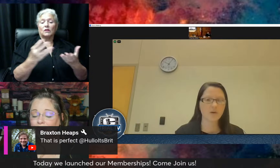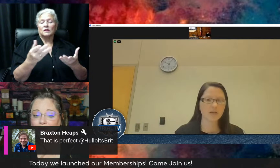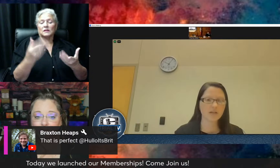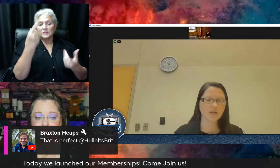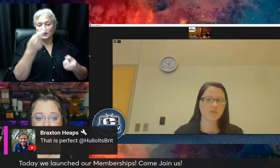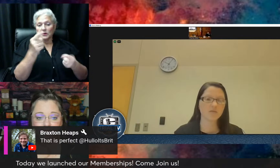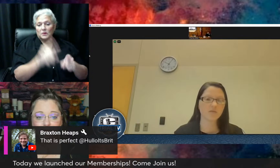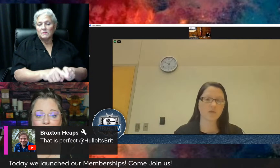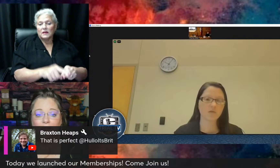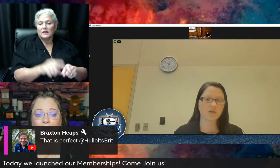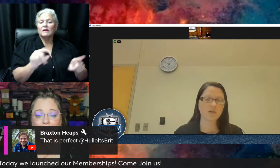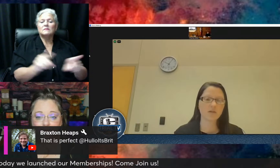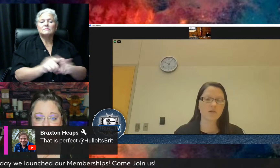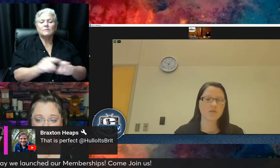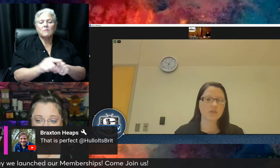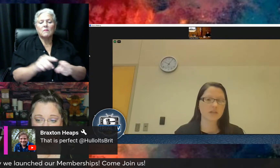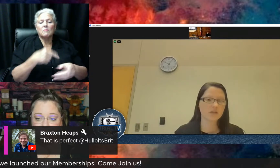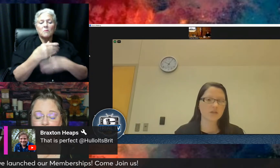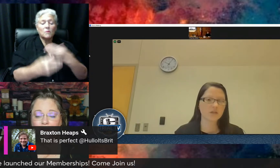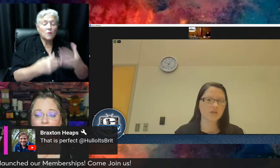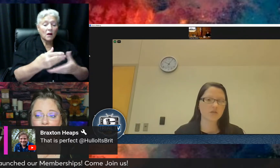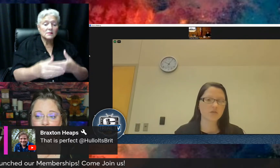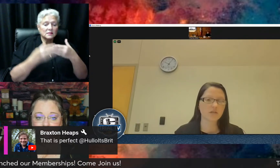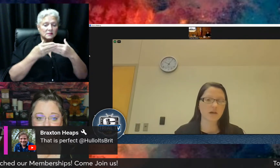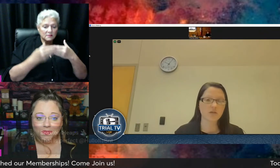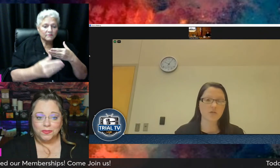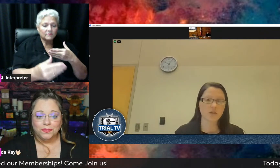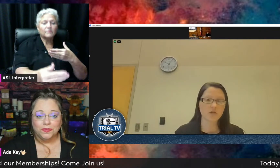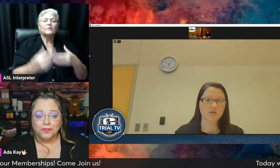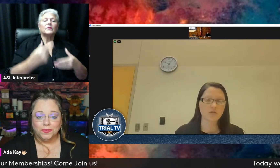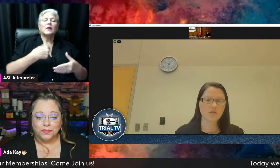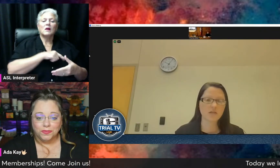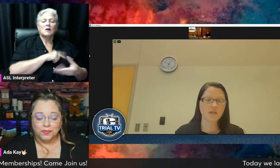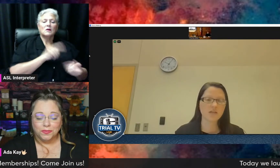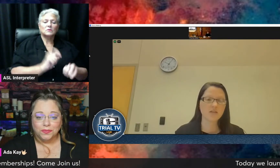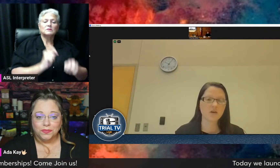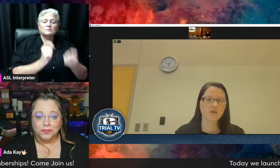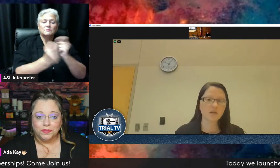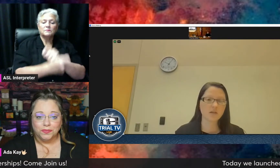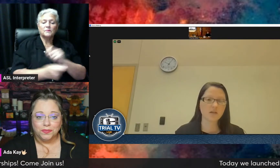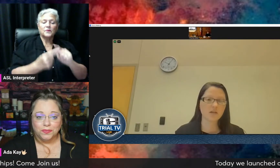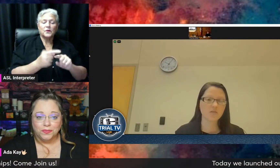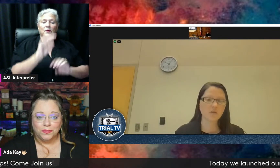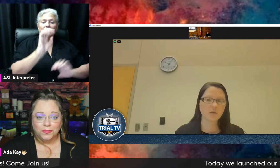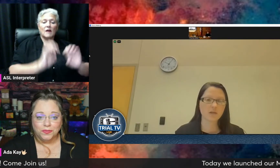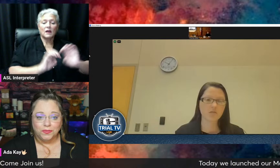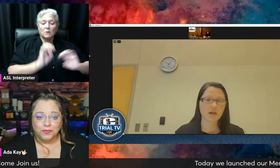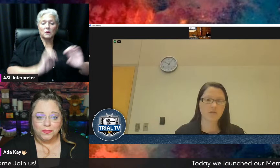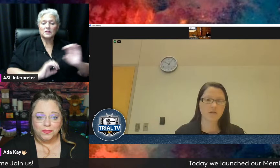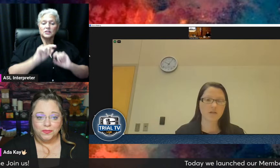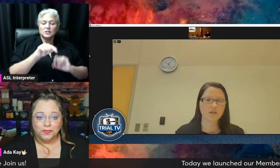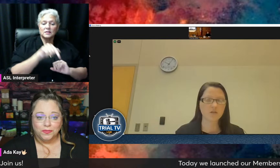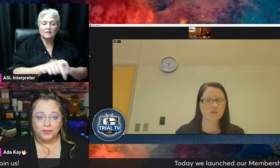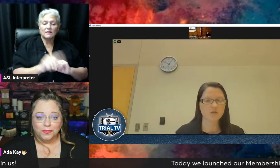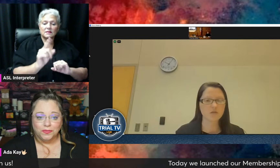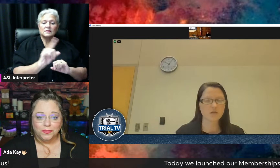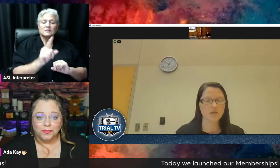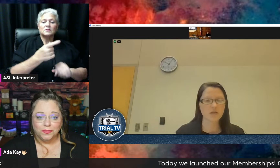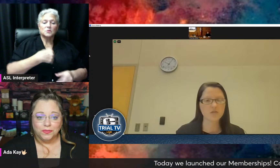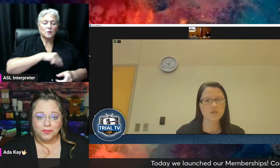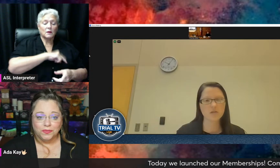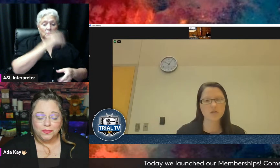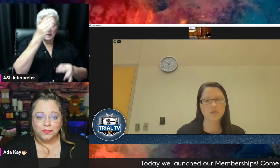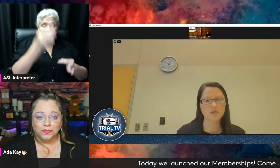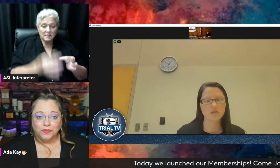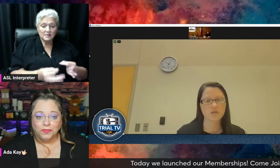As that process moves forward, we transition into evaluation. This is ultimately where we arrive at a conclusion,